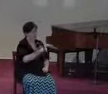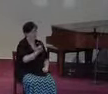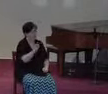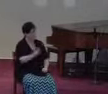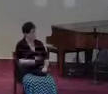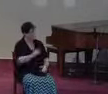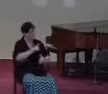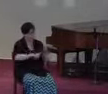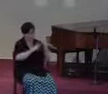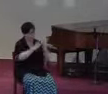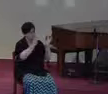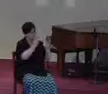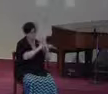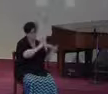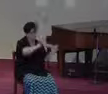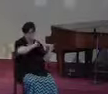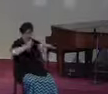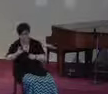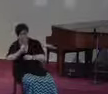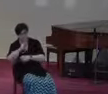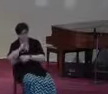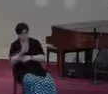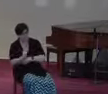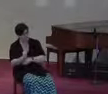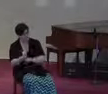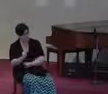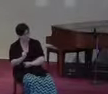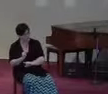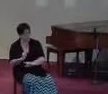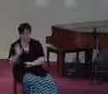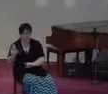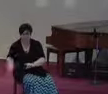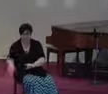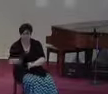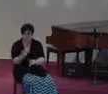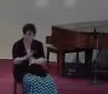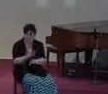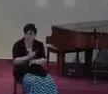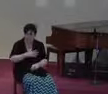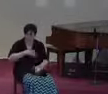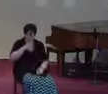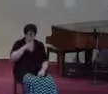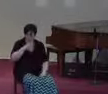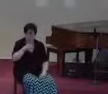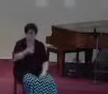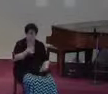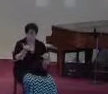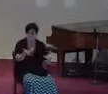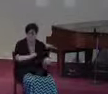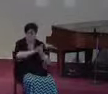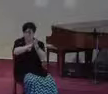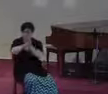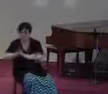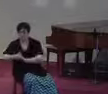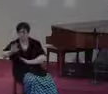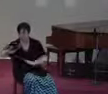place in John. Care for my mother. She is now your mother.